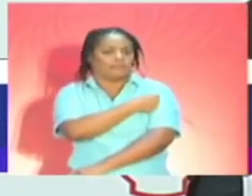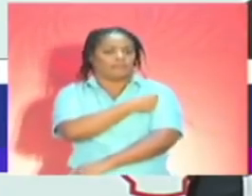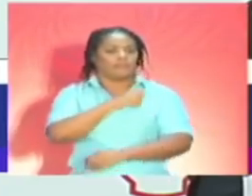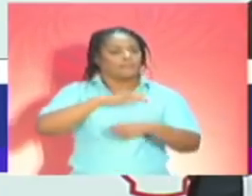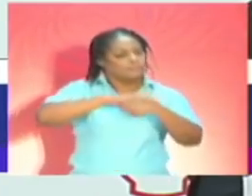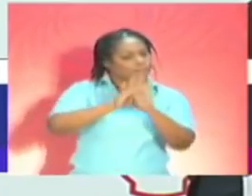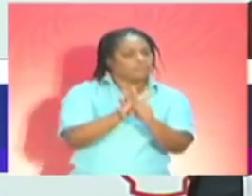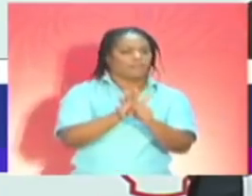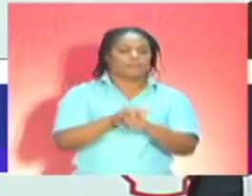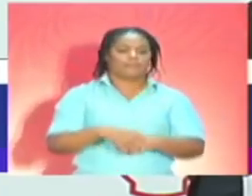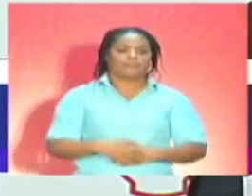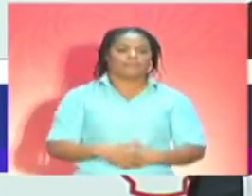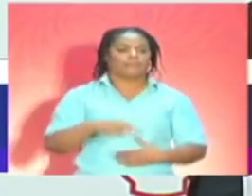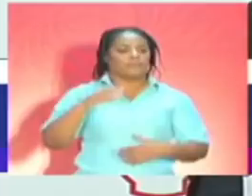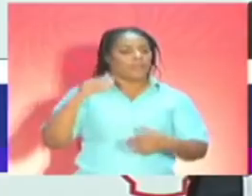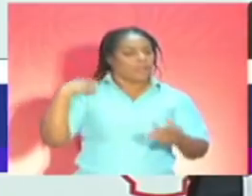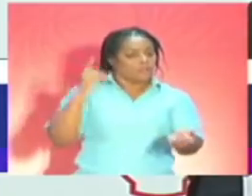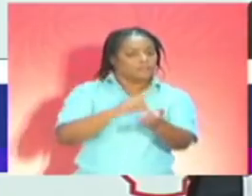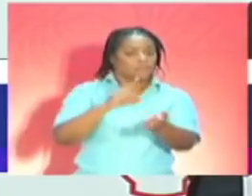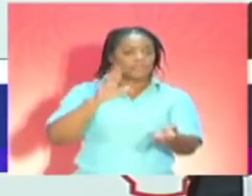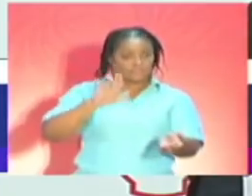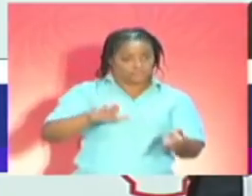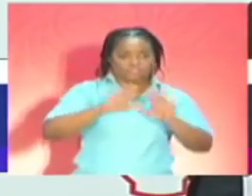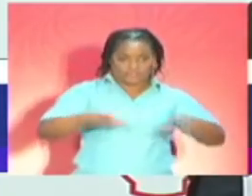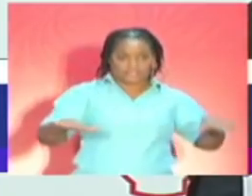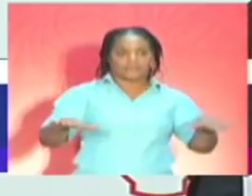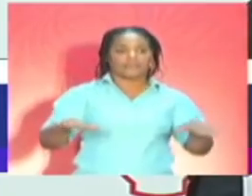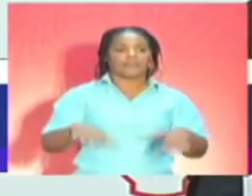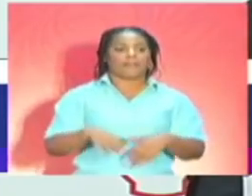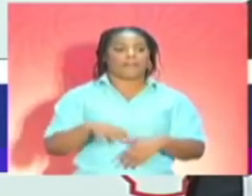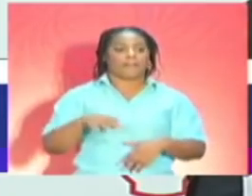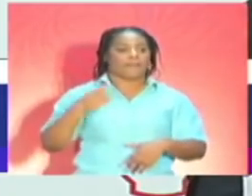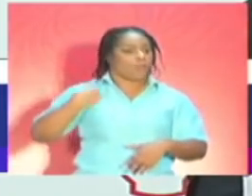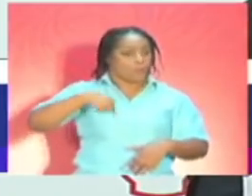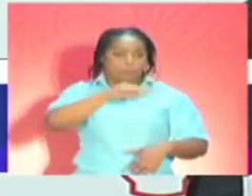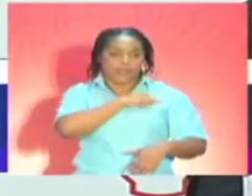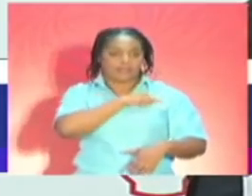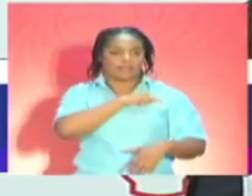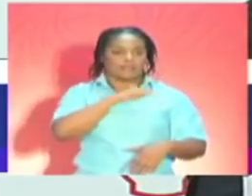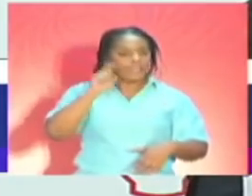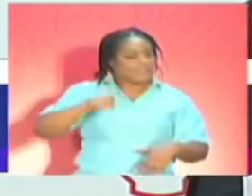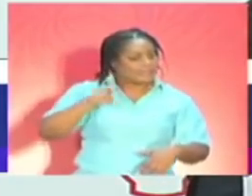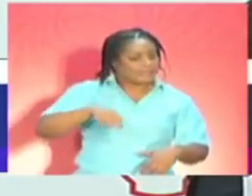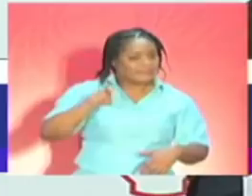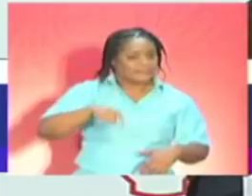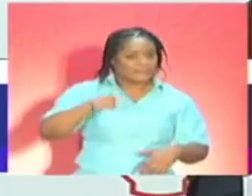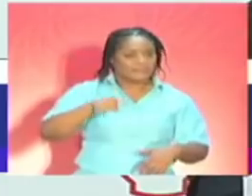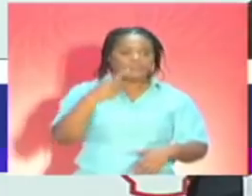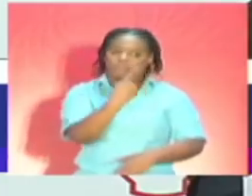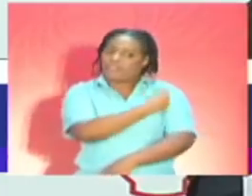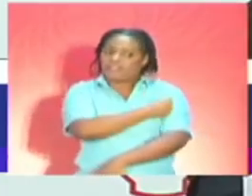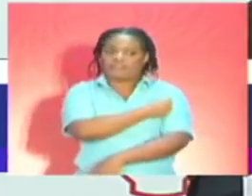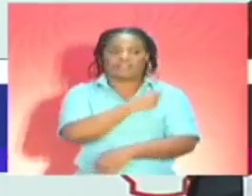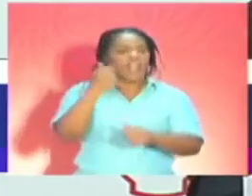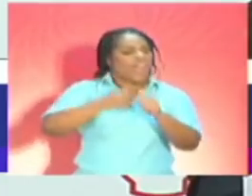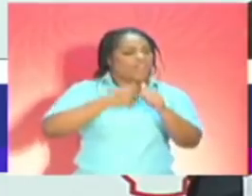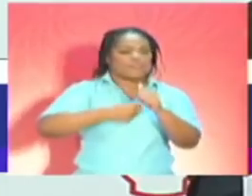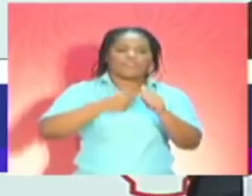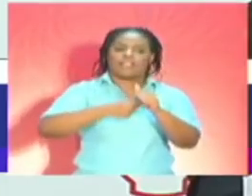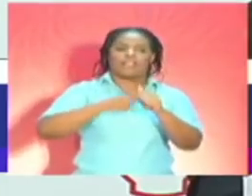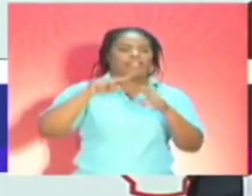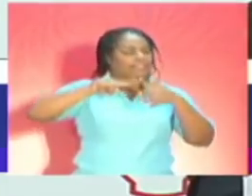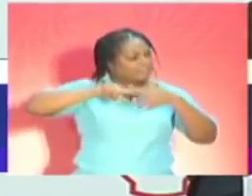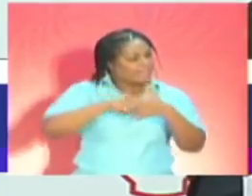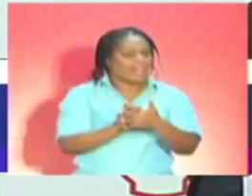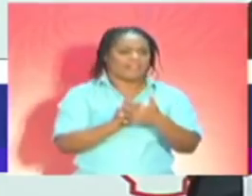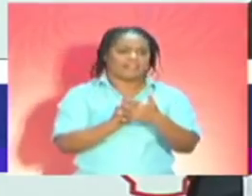pediatrician, vaccinations, we say, is our bread and butter. We live and breathe vaccines. We start giving vaccines to children